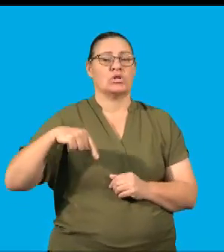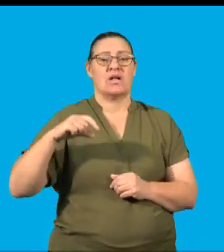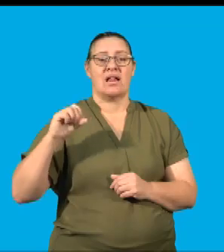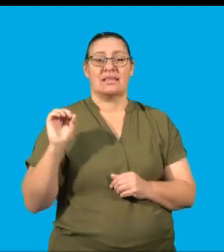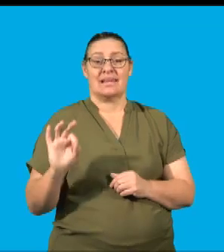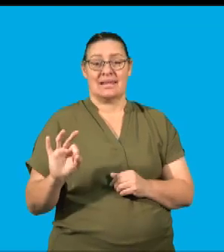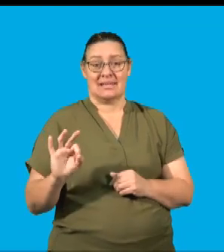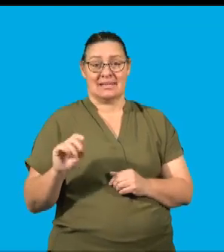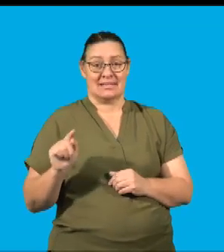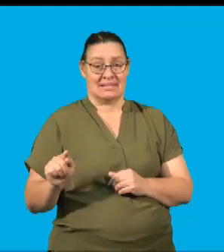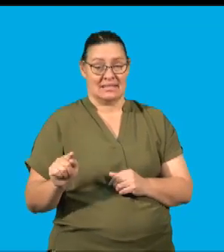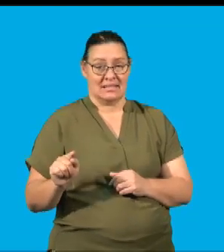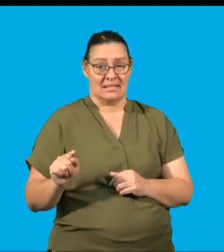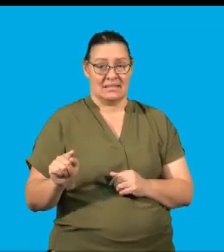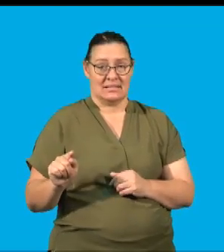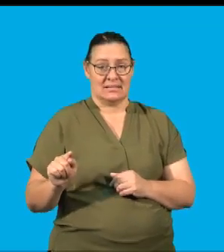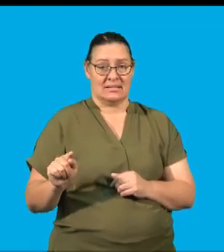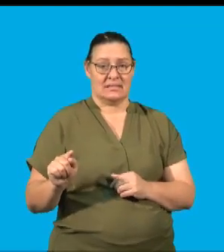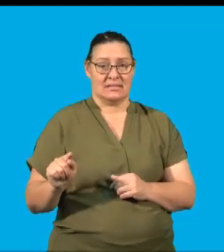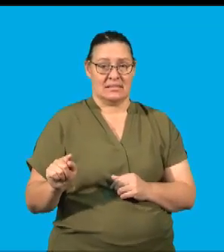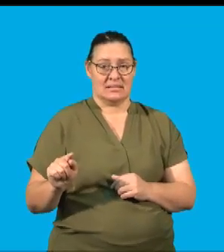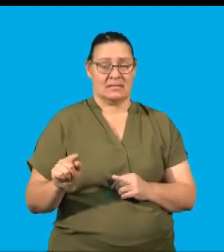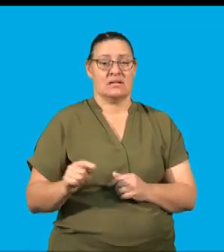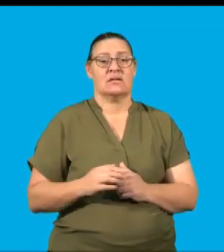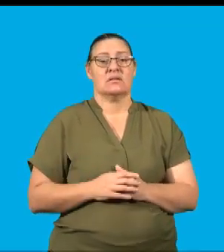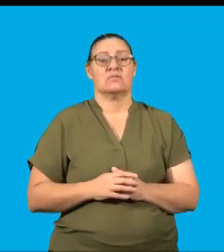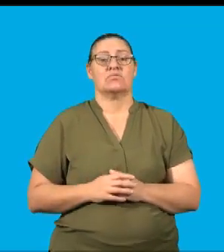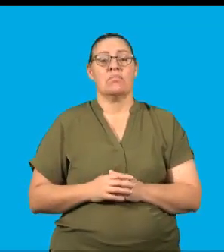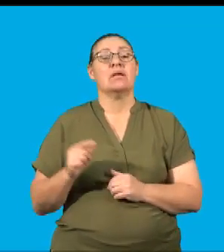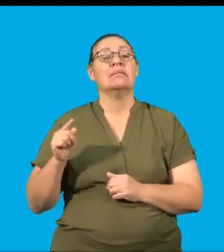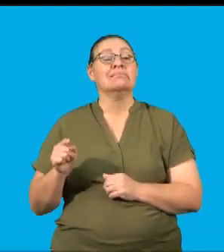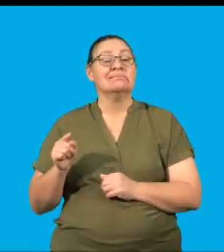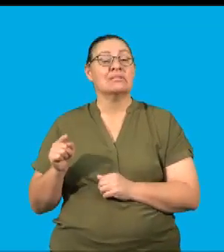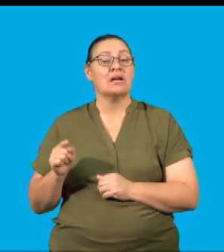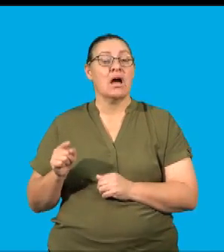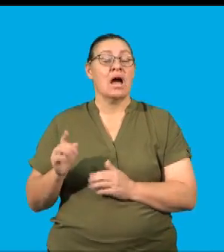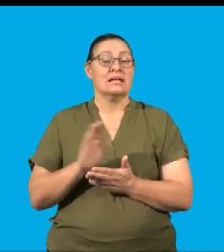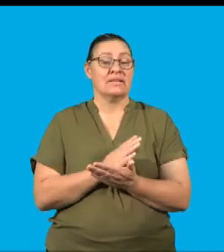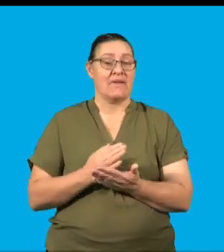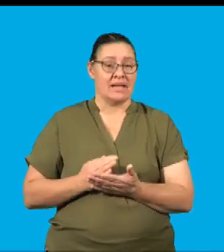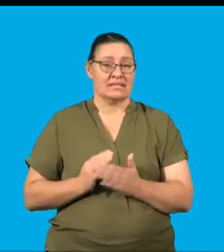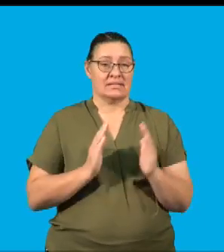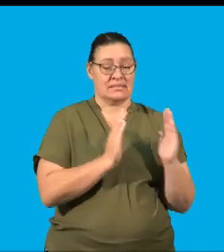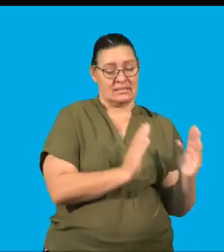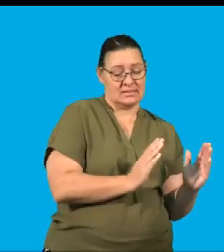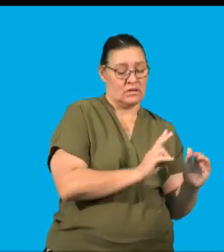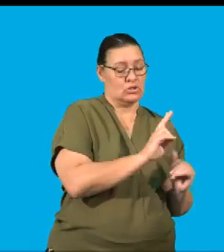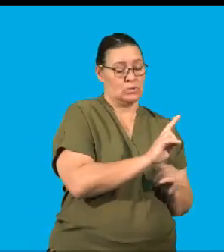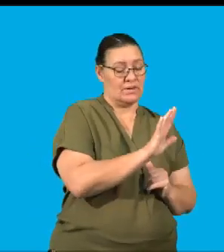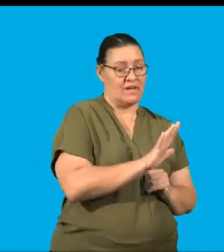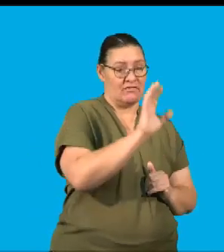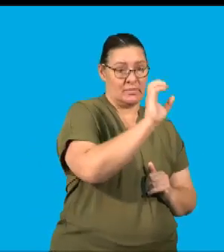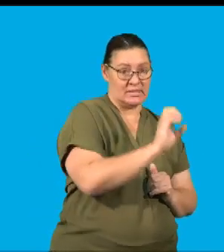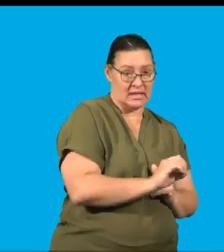is 65 rands. And remember, this is your quartile 3. And the quartile are divided into this